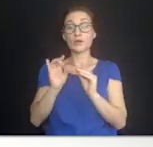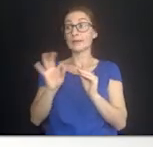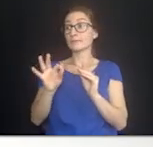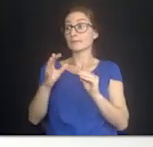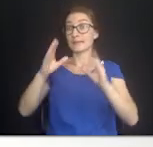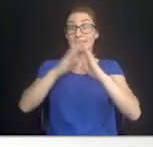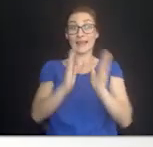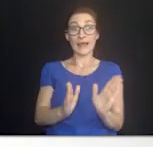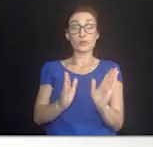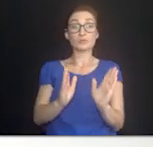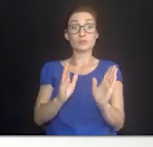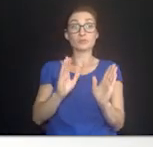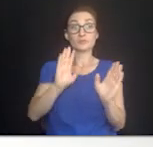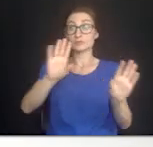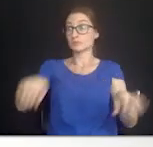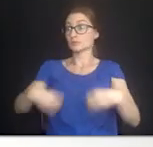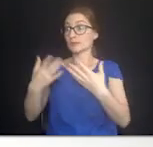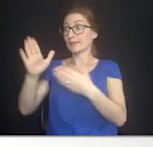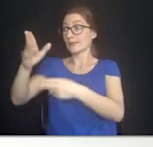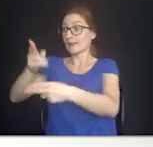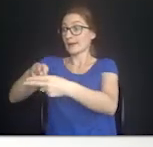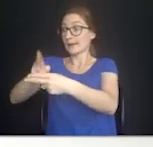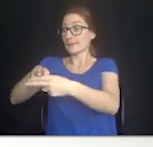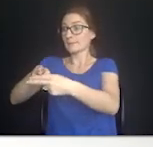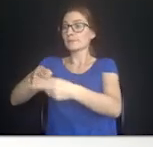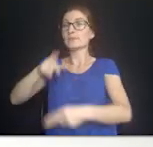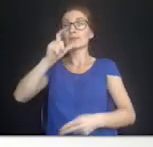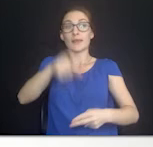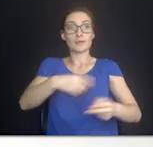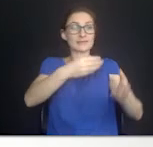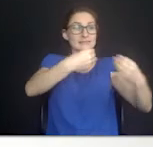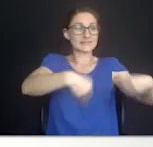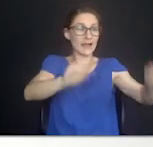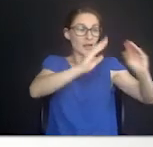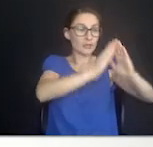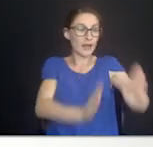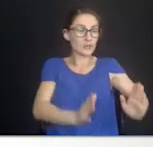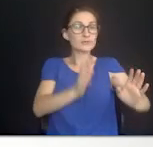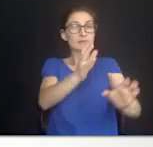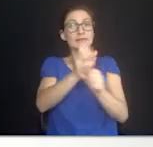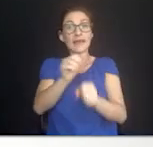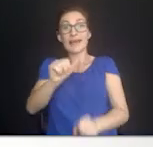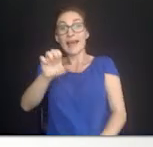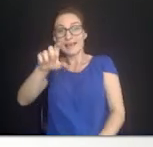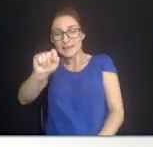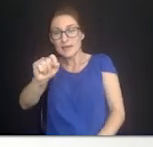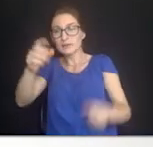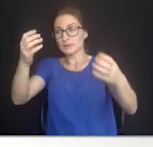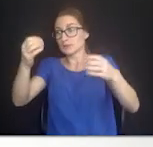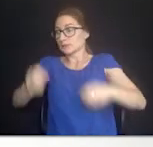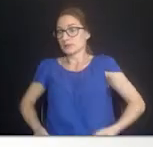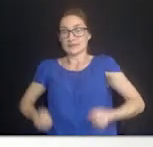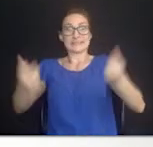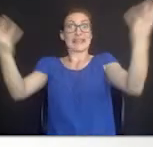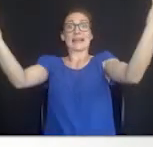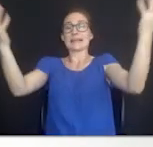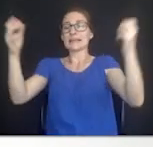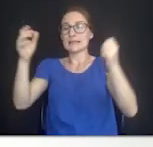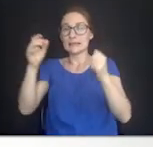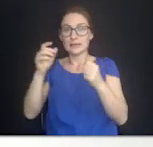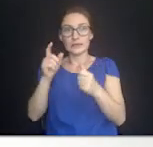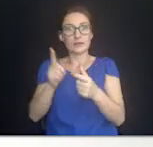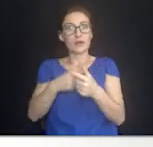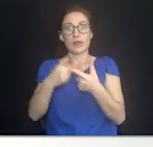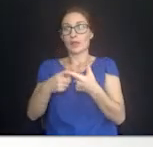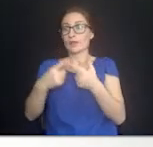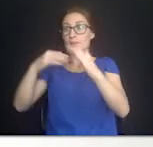name, they got to sell the house, spend the asset of that house, get it below $2,000, then the 3 to 5 years begins,